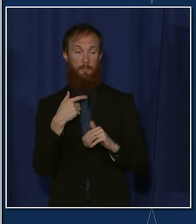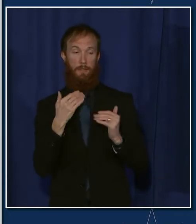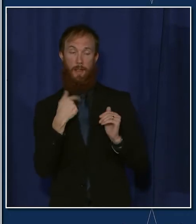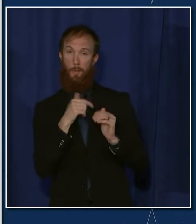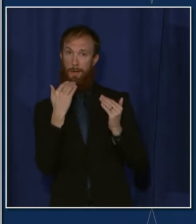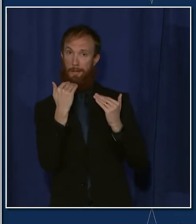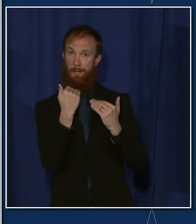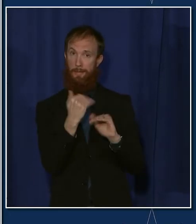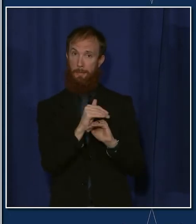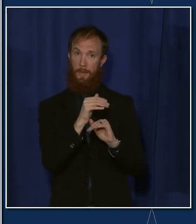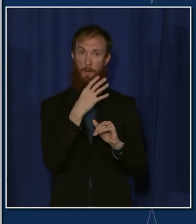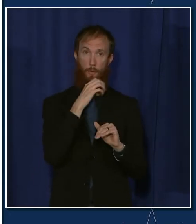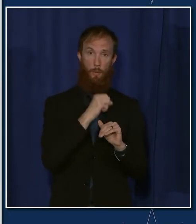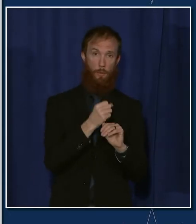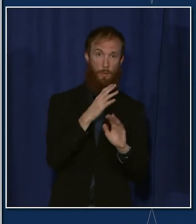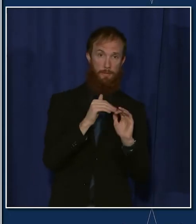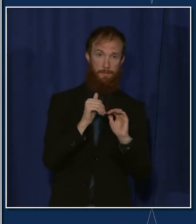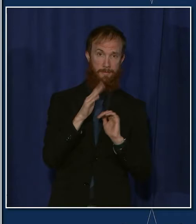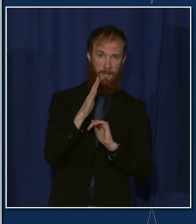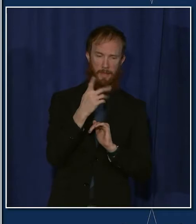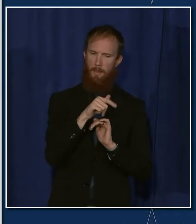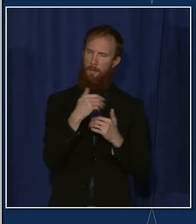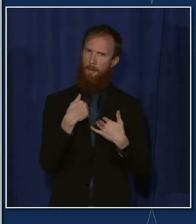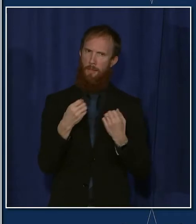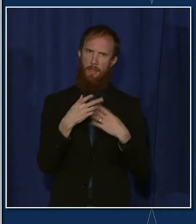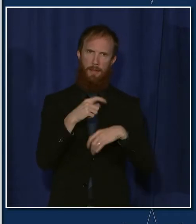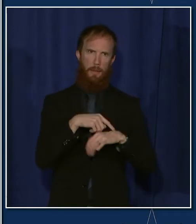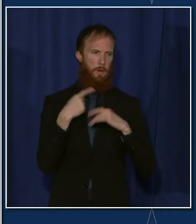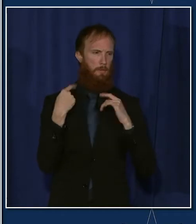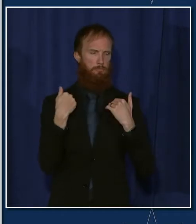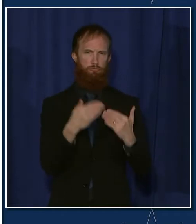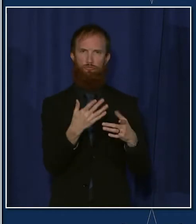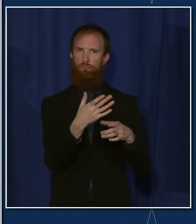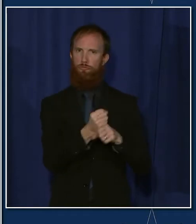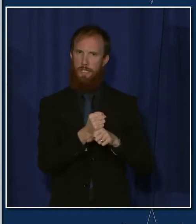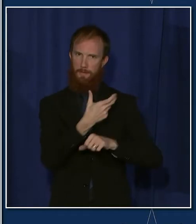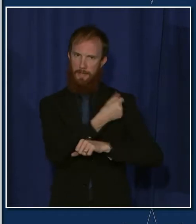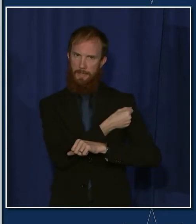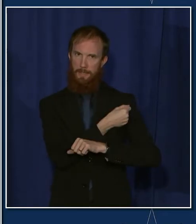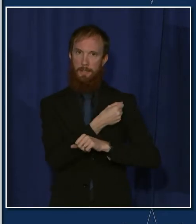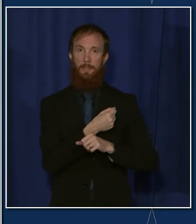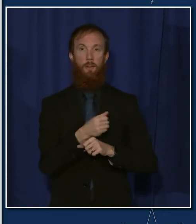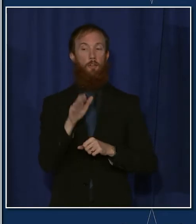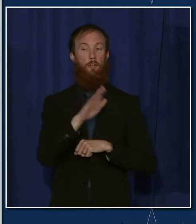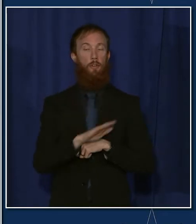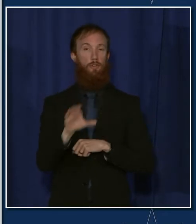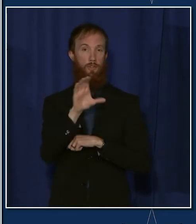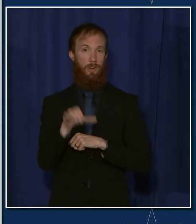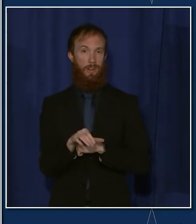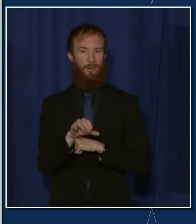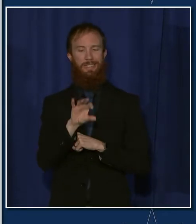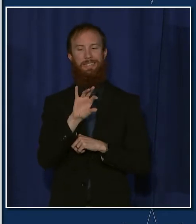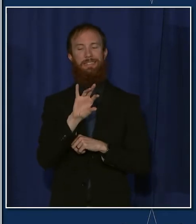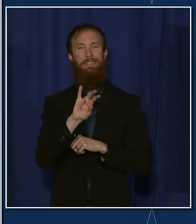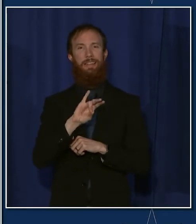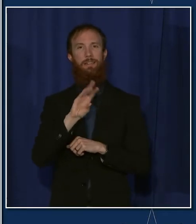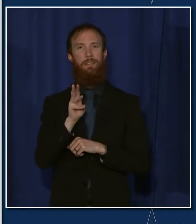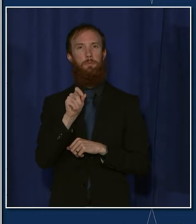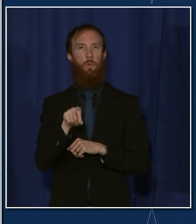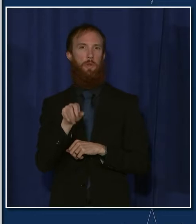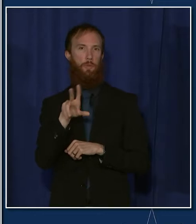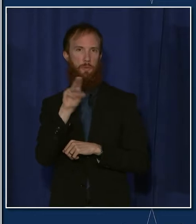the availability for some time to get vaccine, we're at 76.3% of all of Chicago has had a first